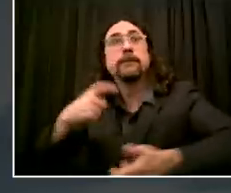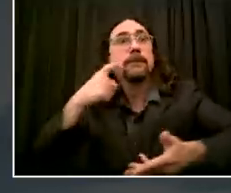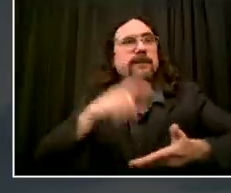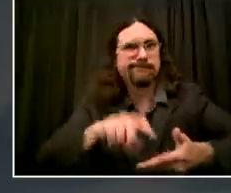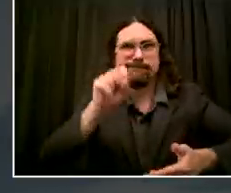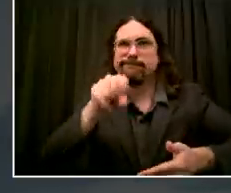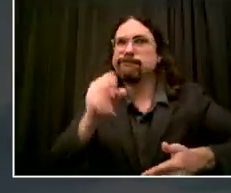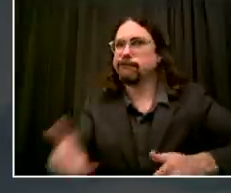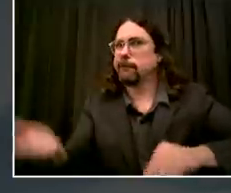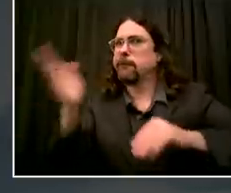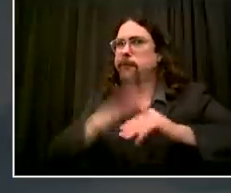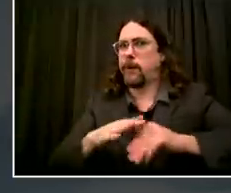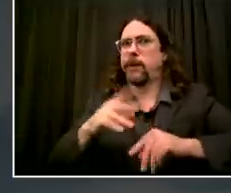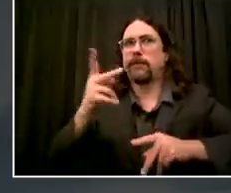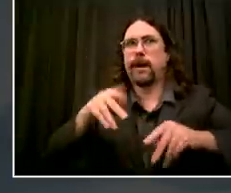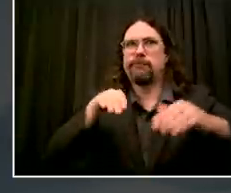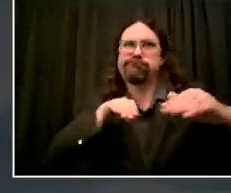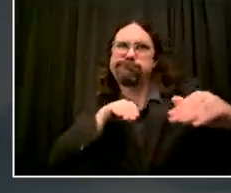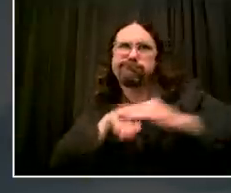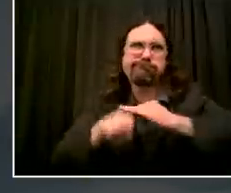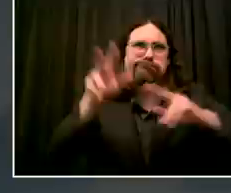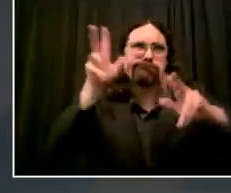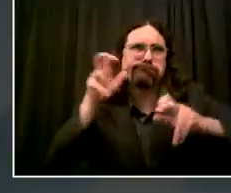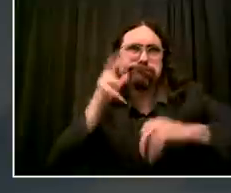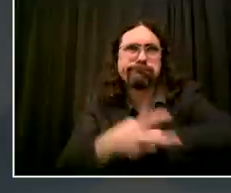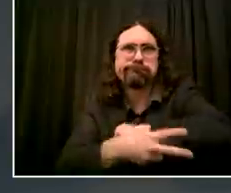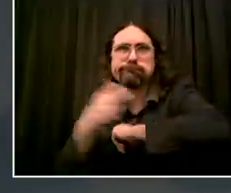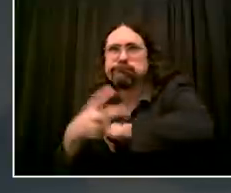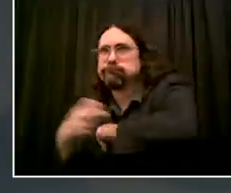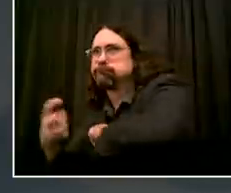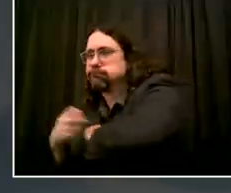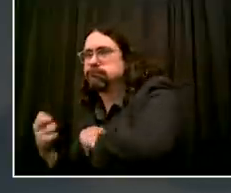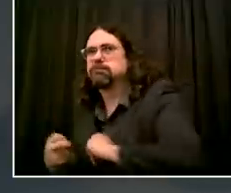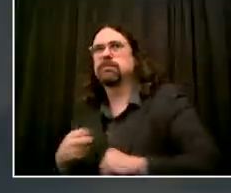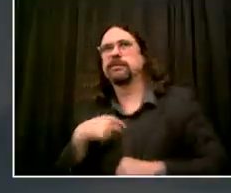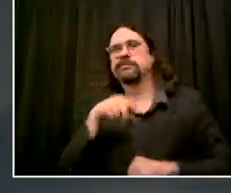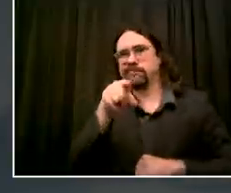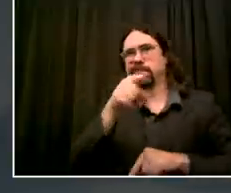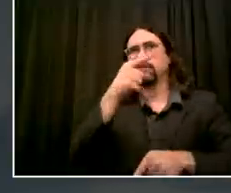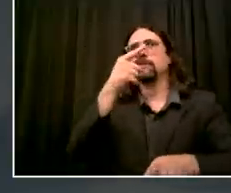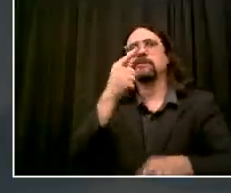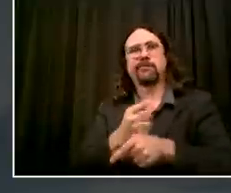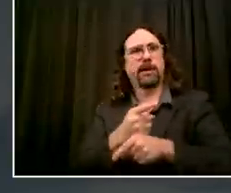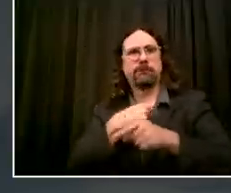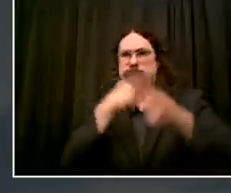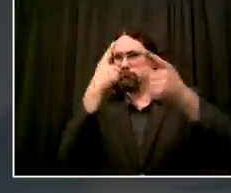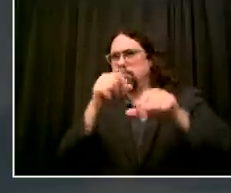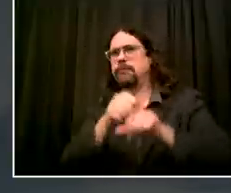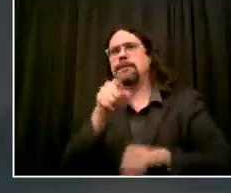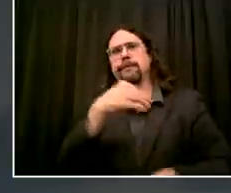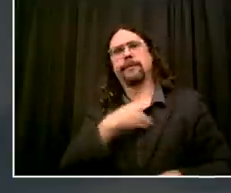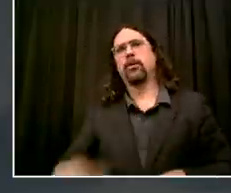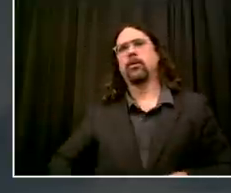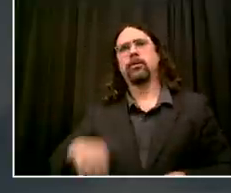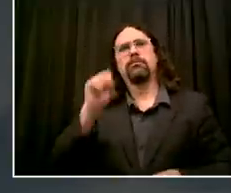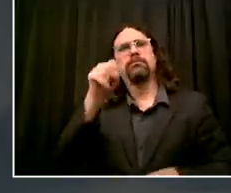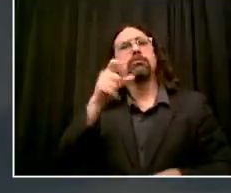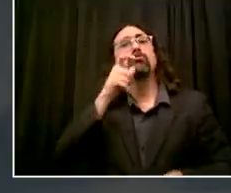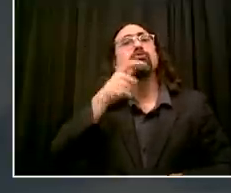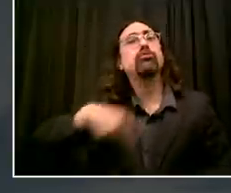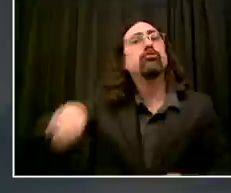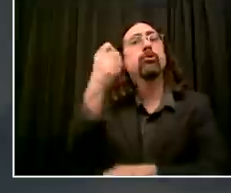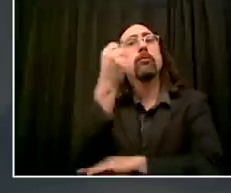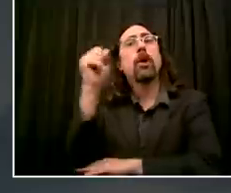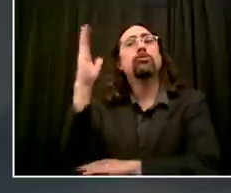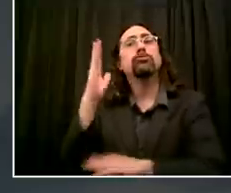to disrupt that and cause mayhem. And then when you get into the looters, I draw a distinction between the protests and the looting. These are